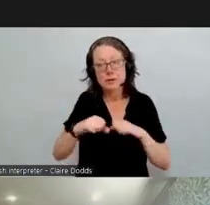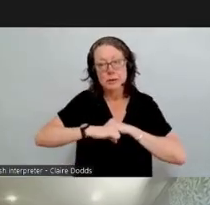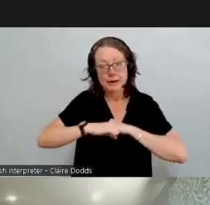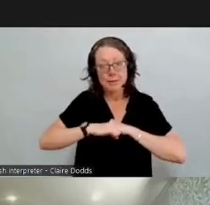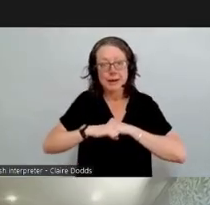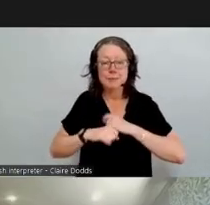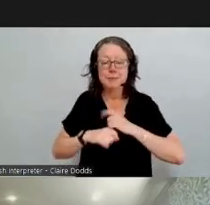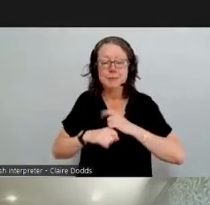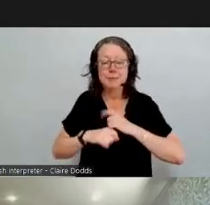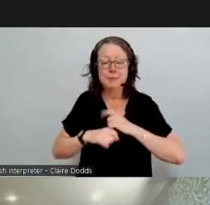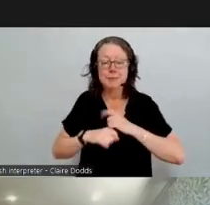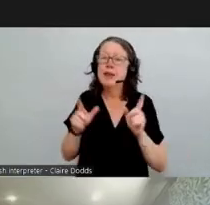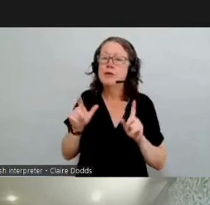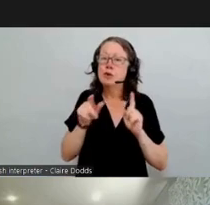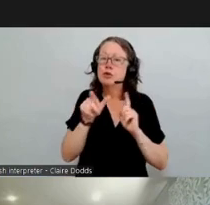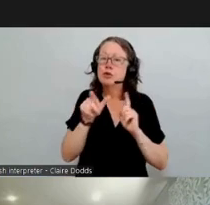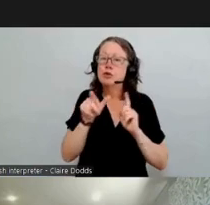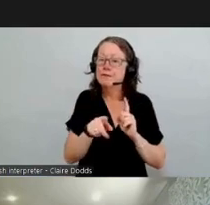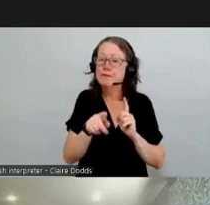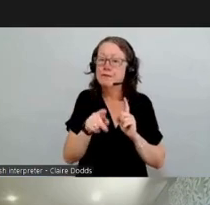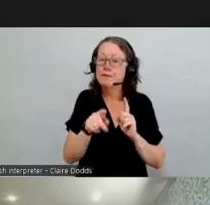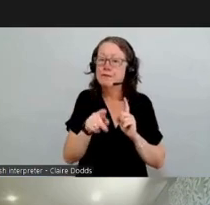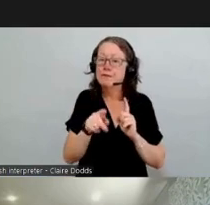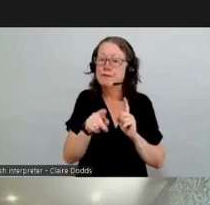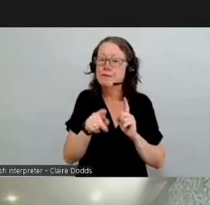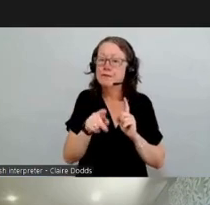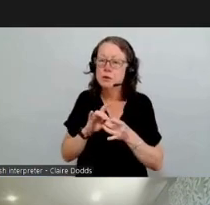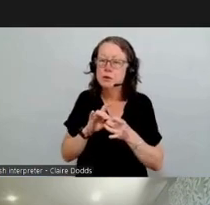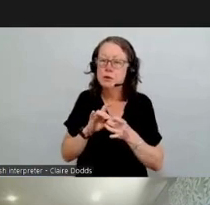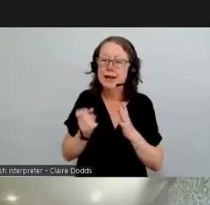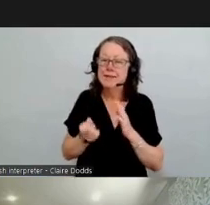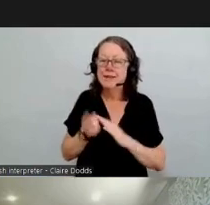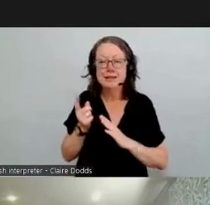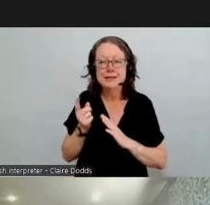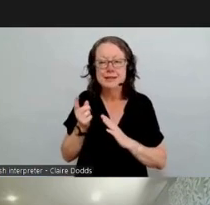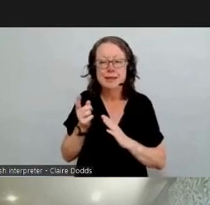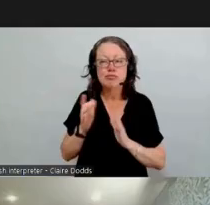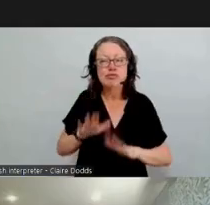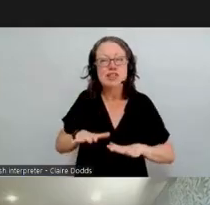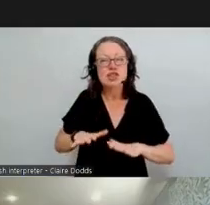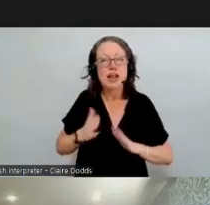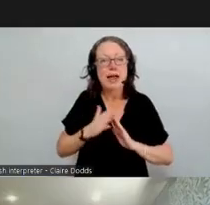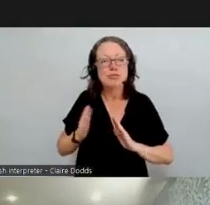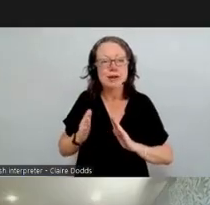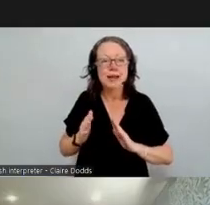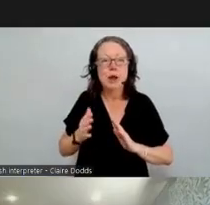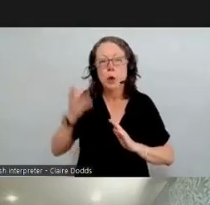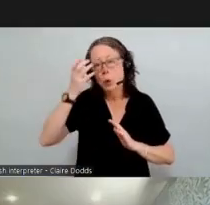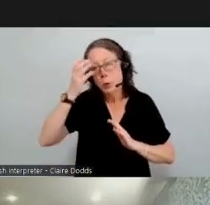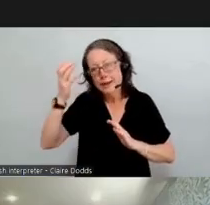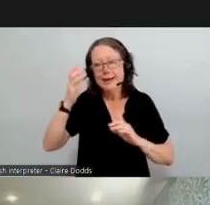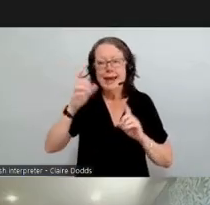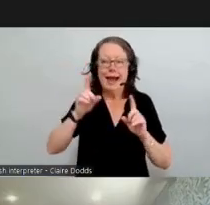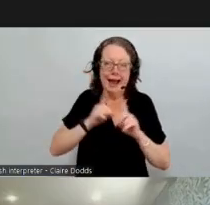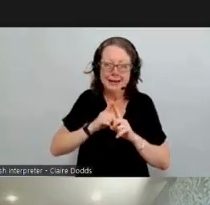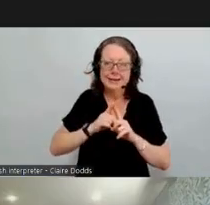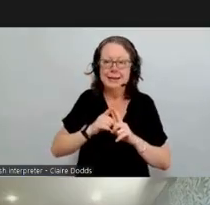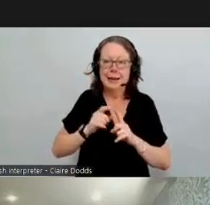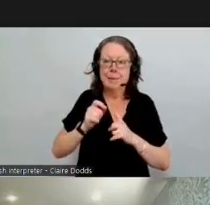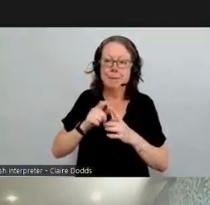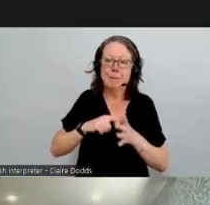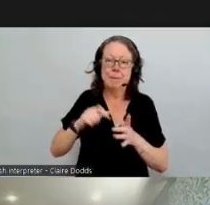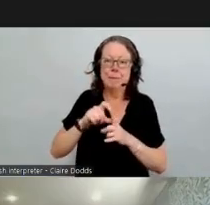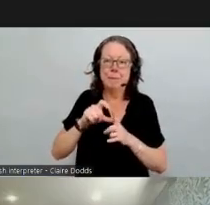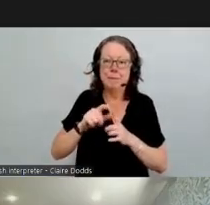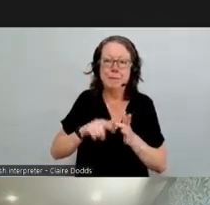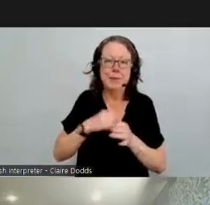to celebrate volunteers at the British Library where the Queen and Paddington turned up, and it was a wonderful